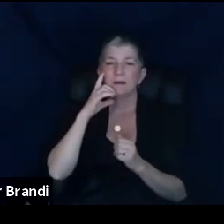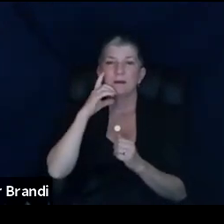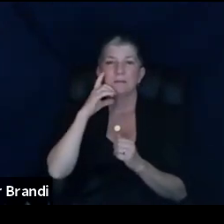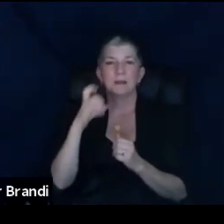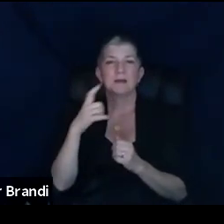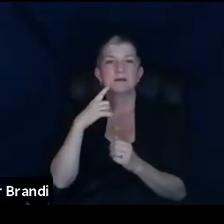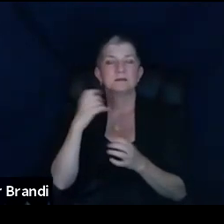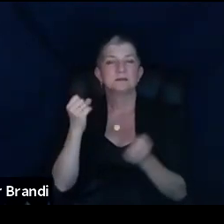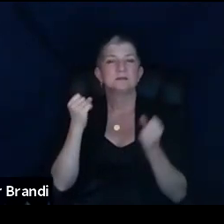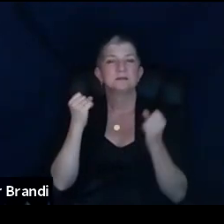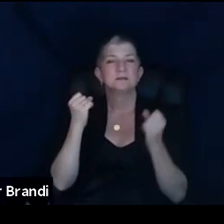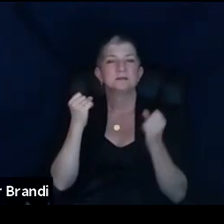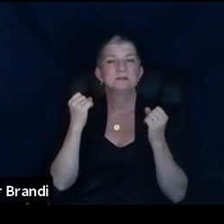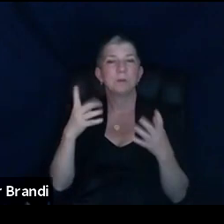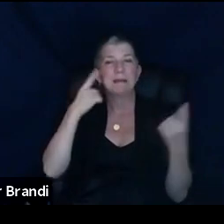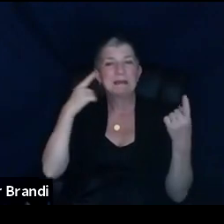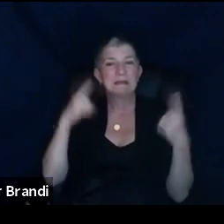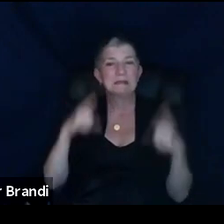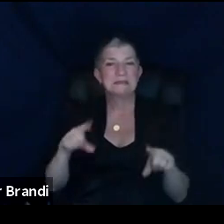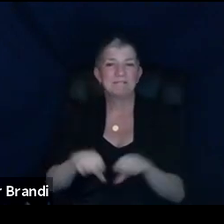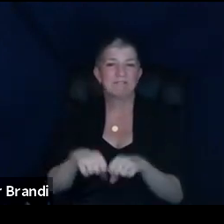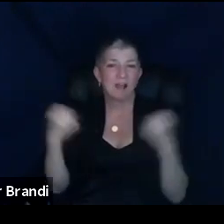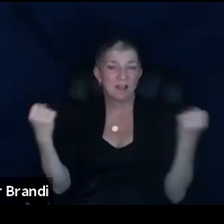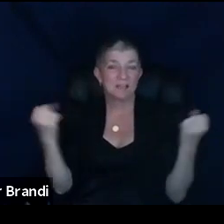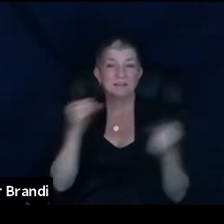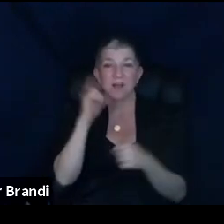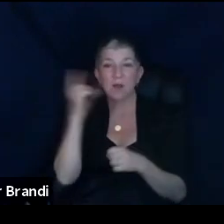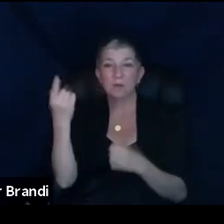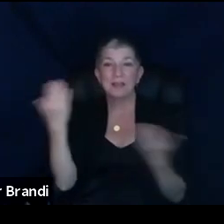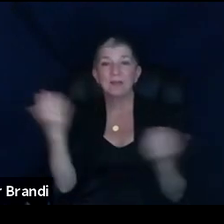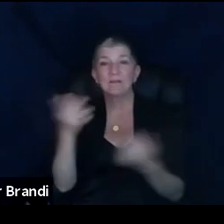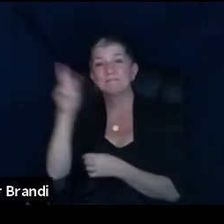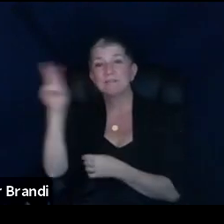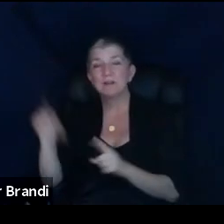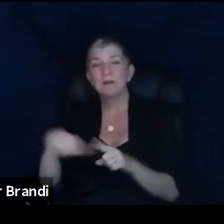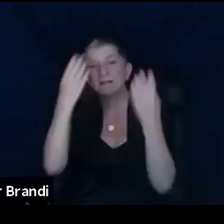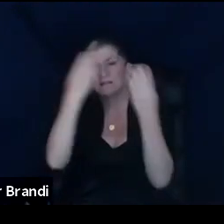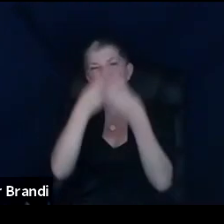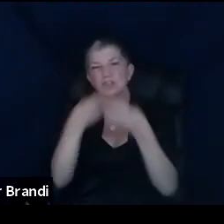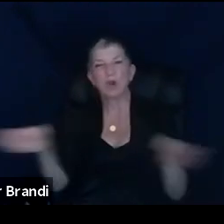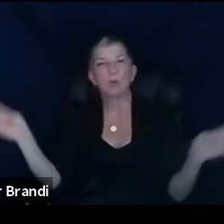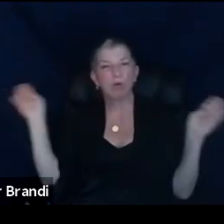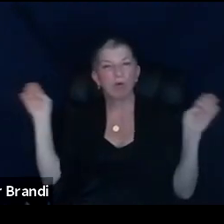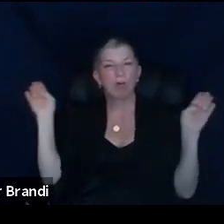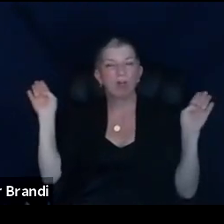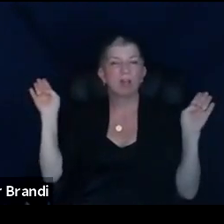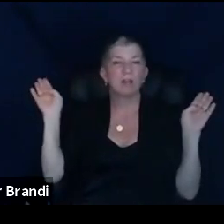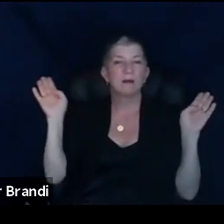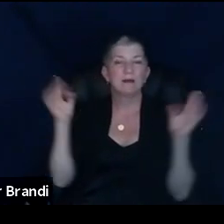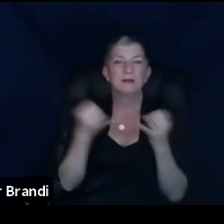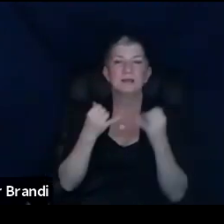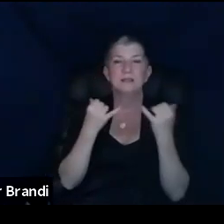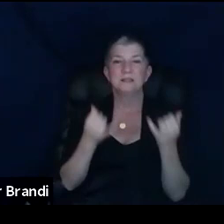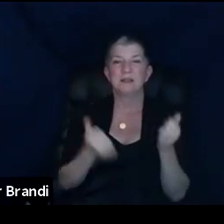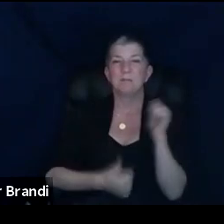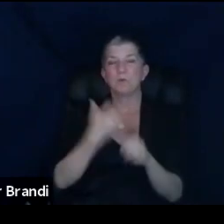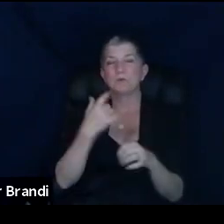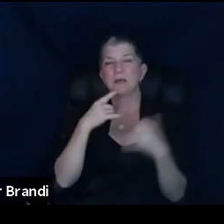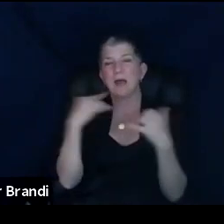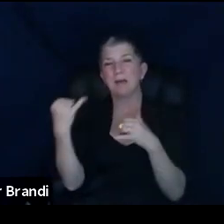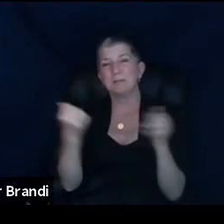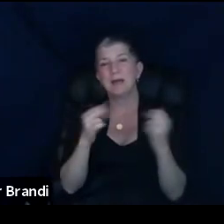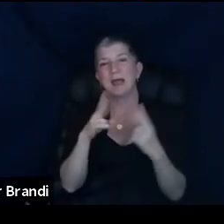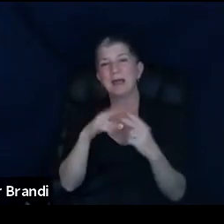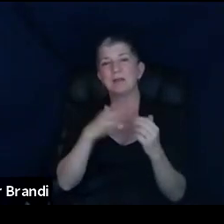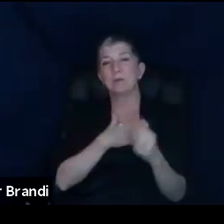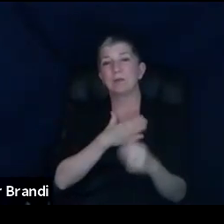consent violations, not only in Philadelphia, but in the scene overall, today mostly I play with either my